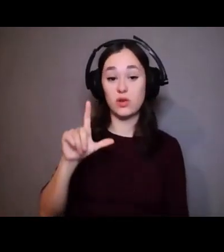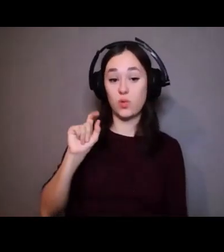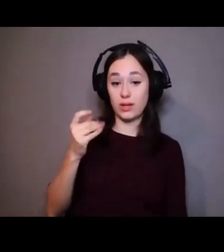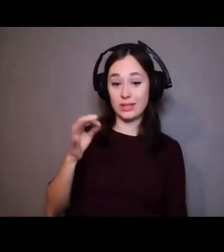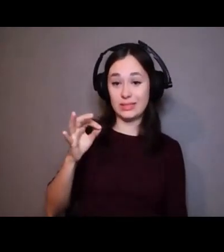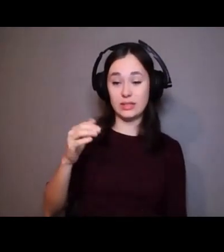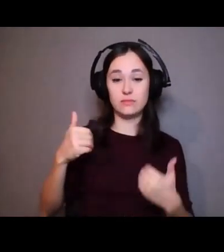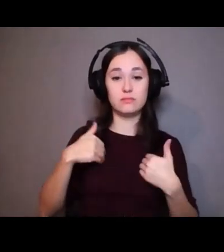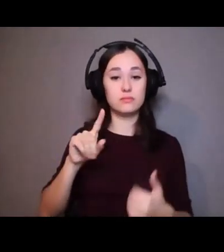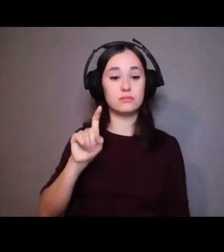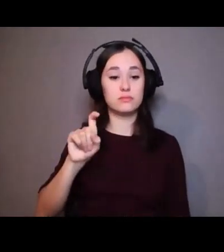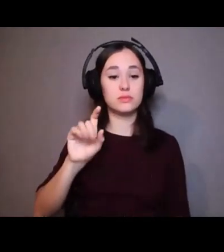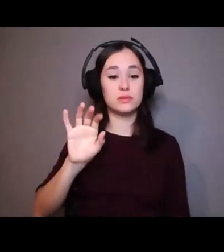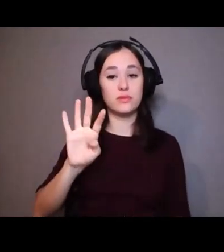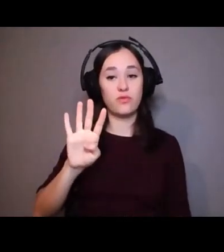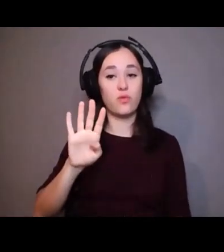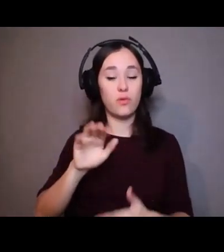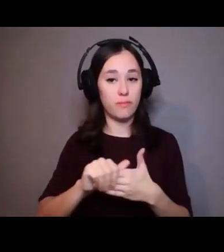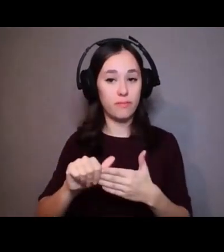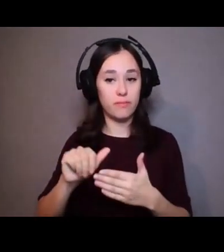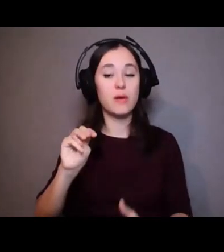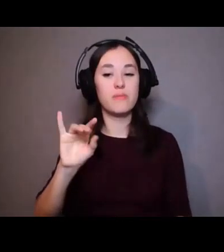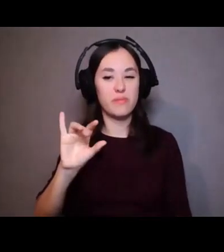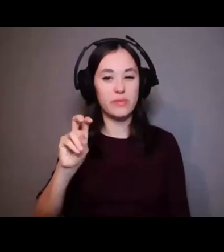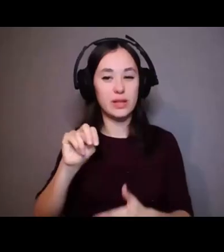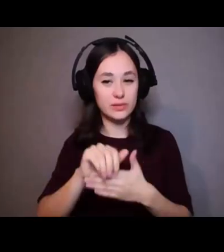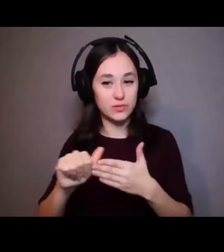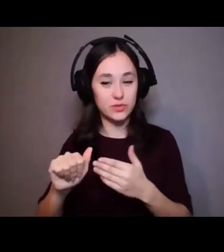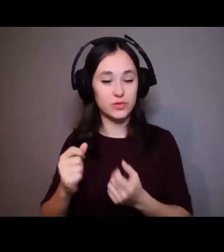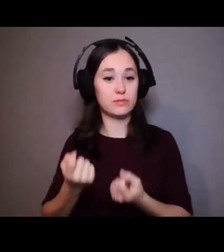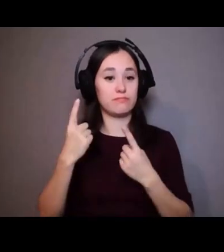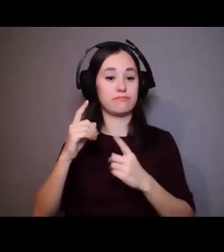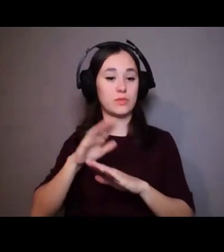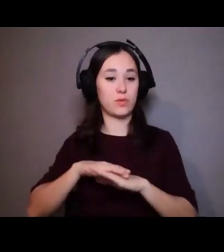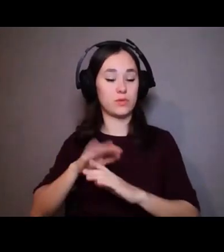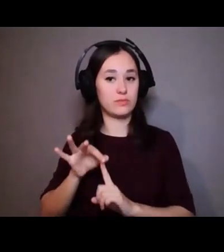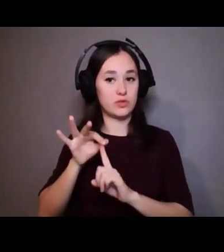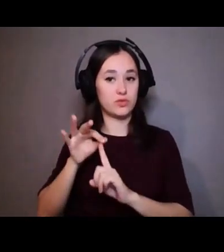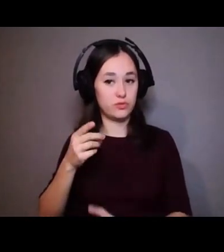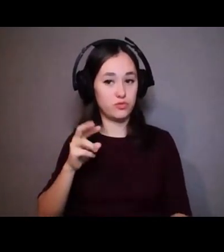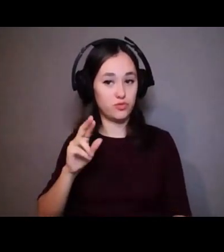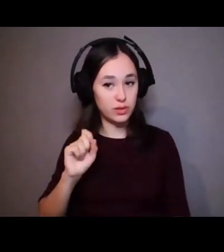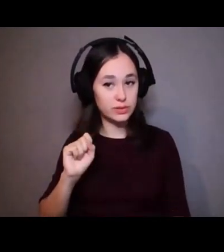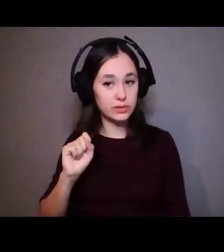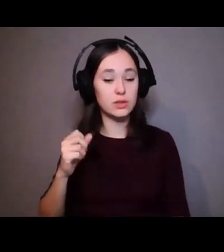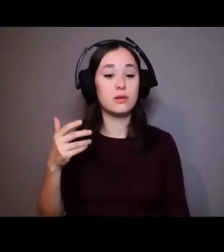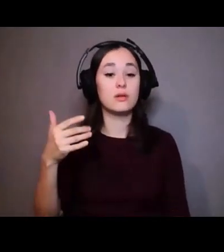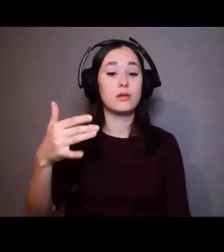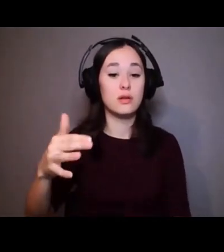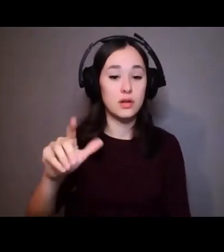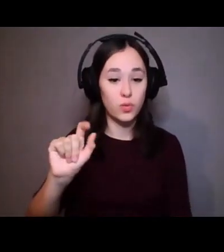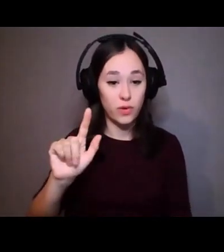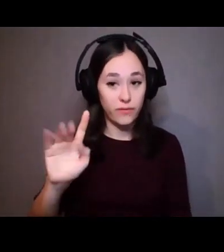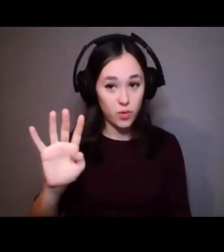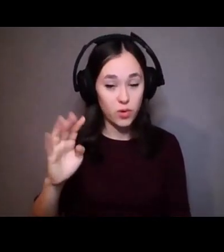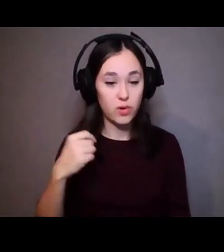million were spent on specialty drugs. 2024, we're talking $430